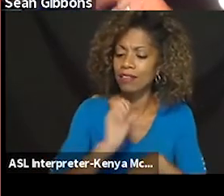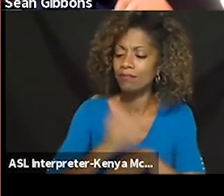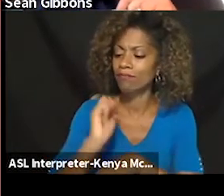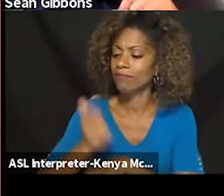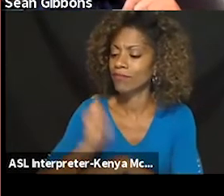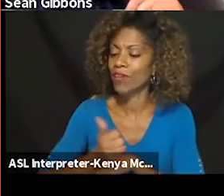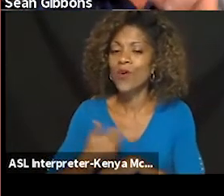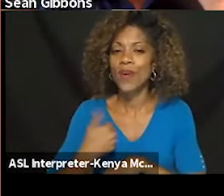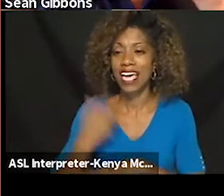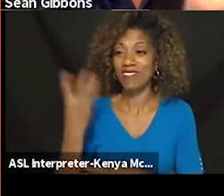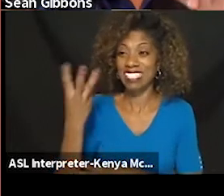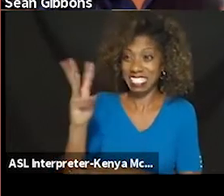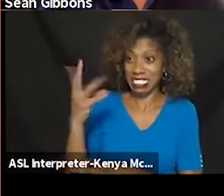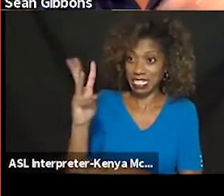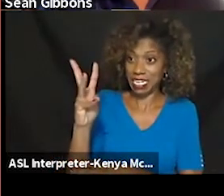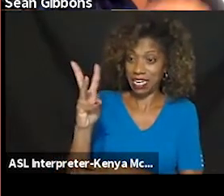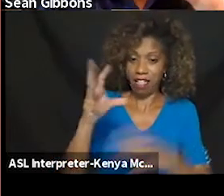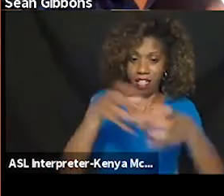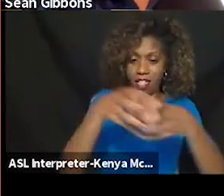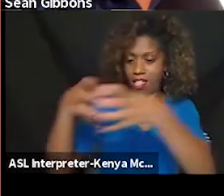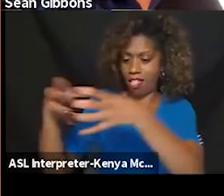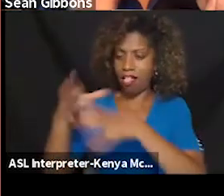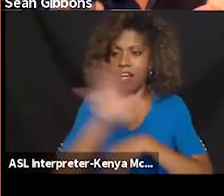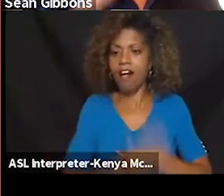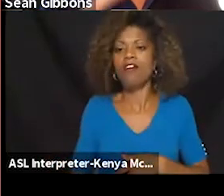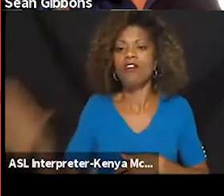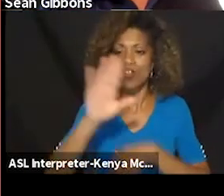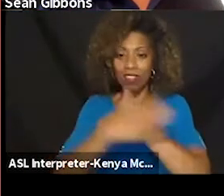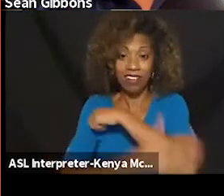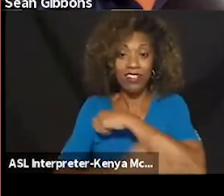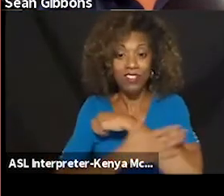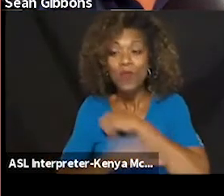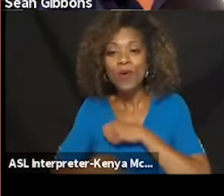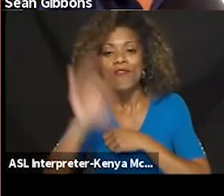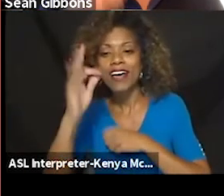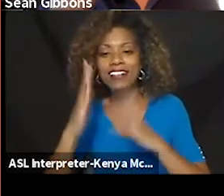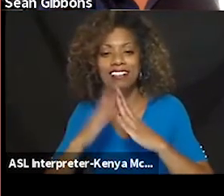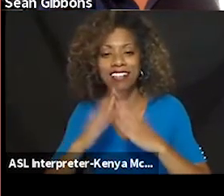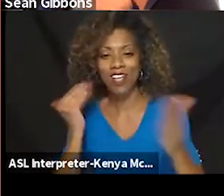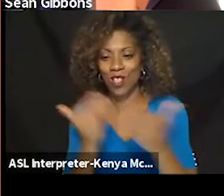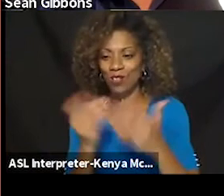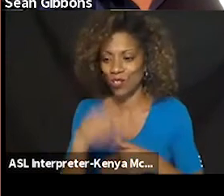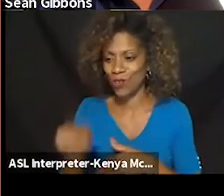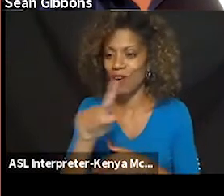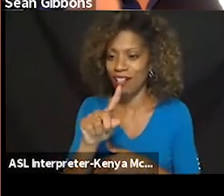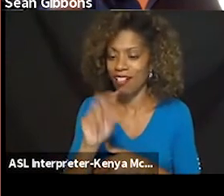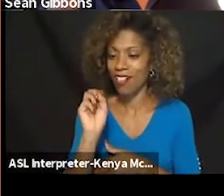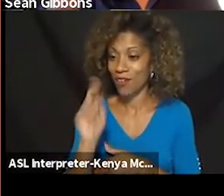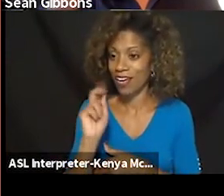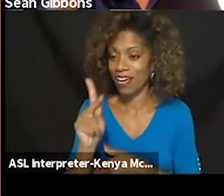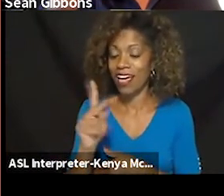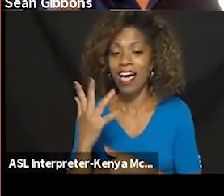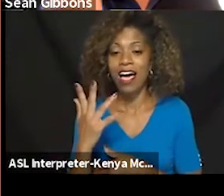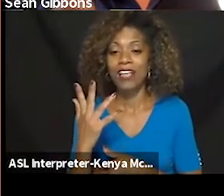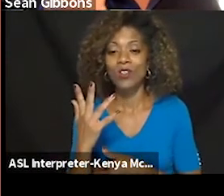see that link that Kareem just put in there. Click there, and chances are you're going to find a city near you, and you're welcome to join up with those folks. And coming up in just the next couple of days, our